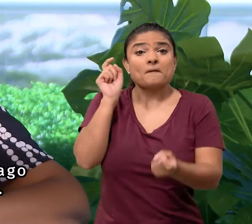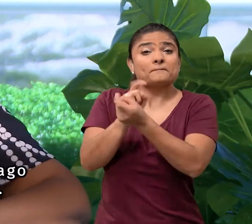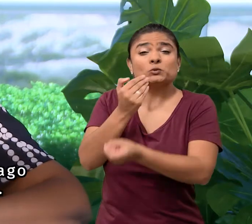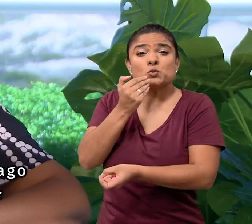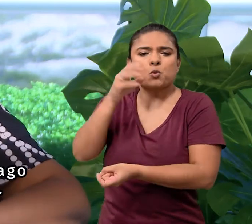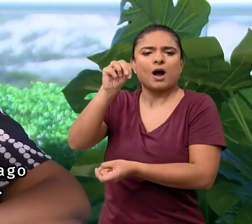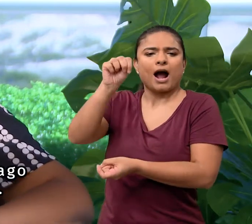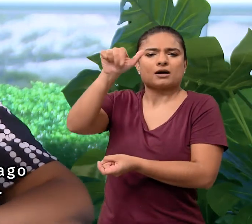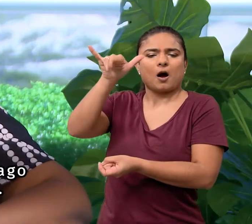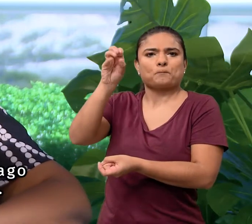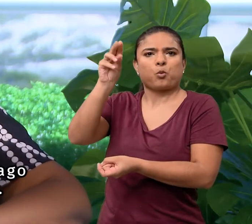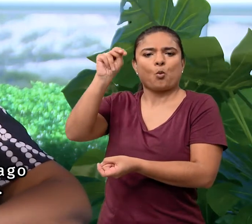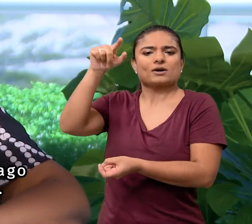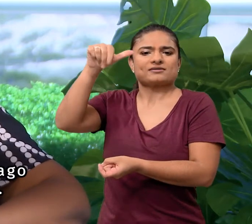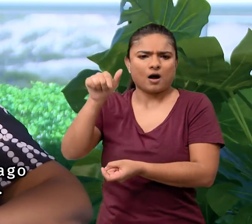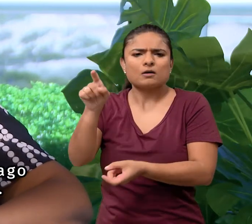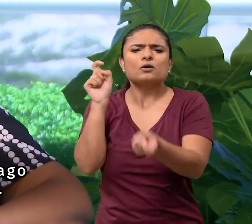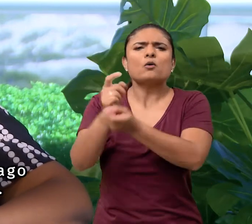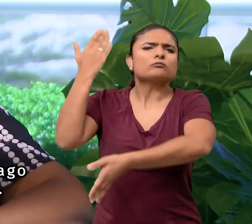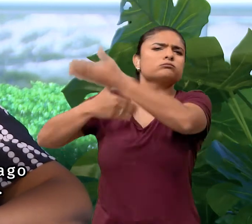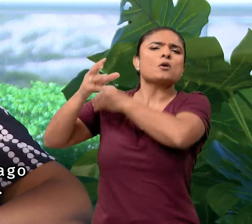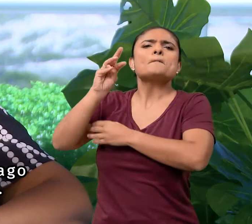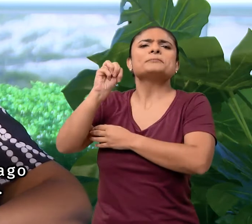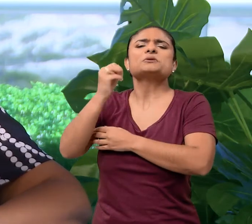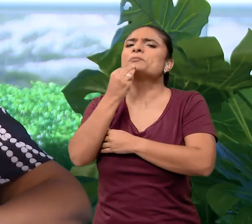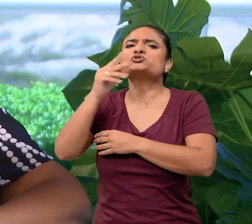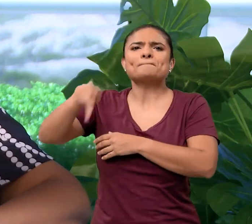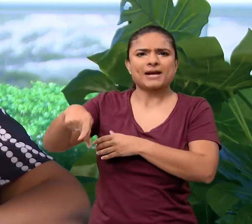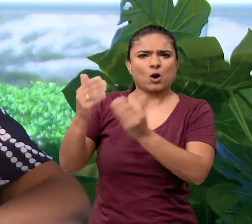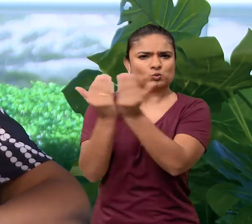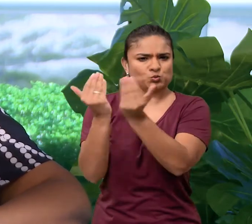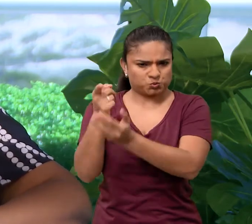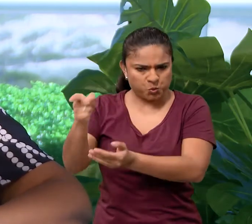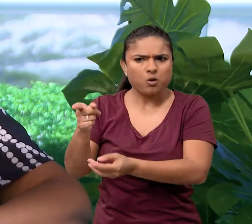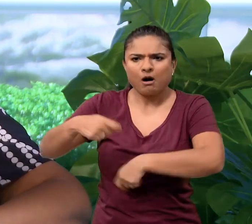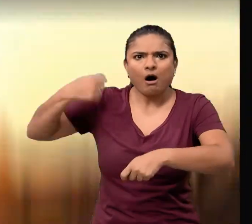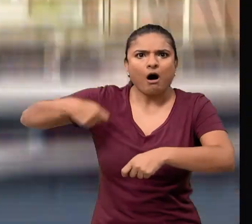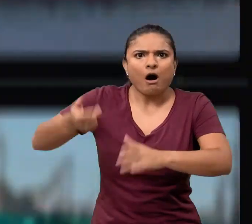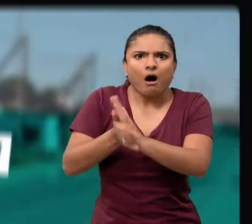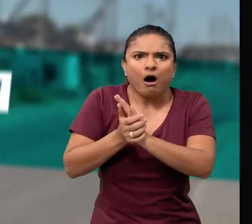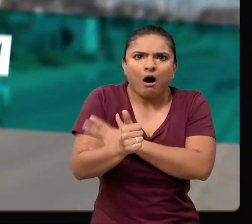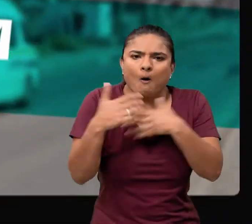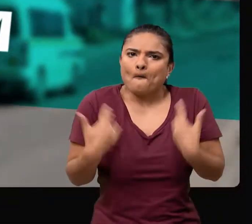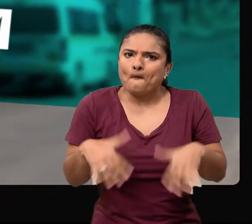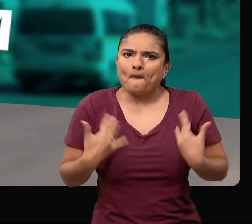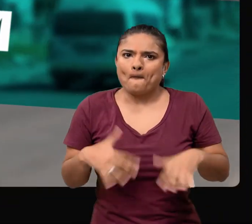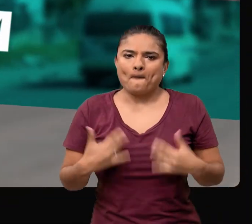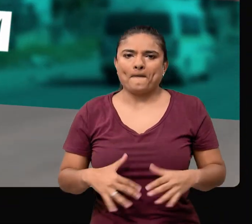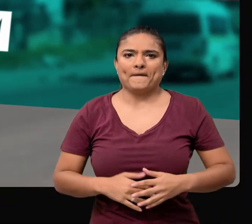Ek het Ayabonga 'n paar jaar terug ontmoet by die Mitchells Plain School of Skills. Laat ek julle voorstel aan Ayabonga.